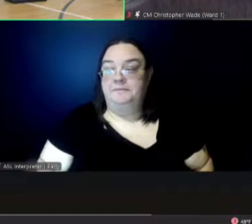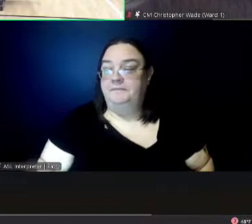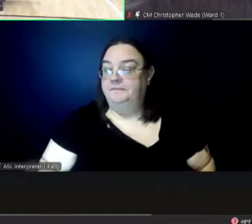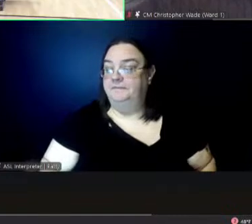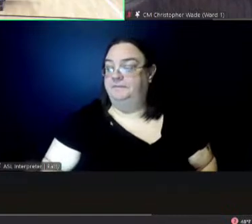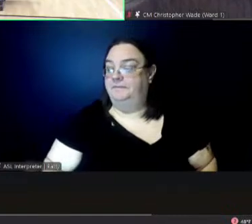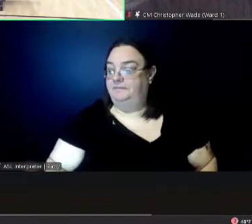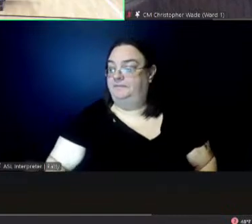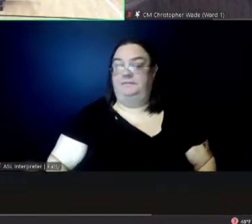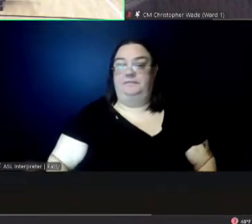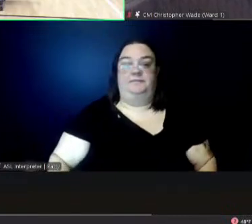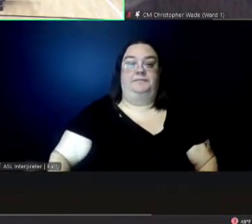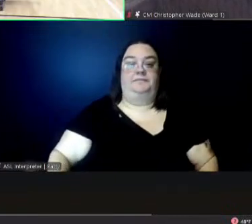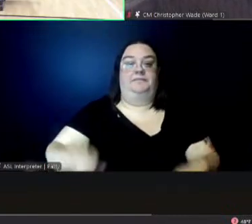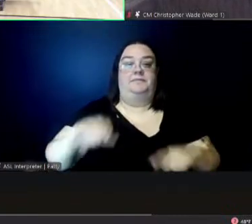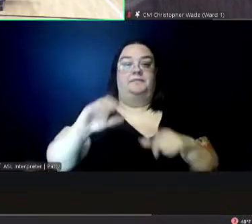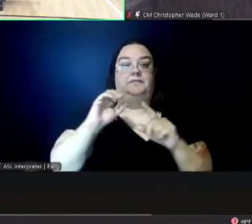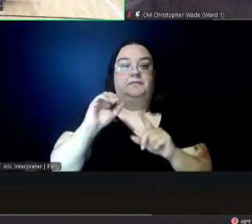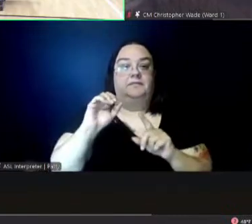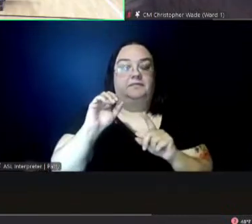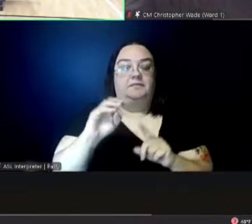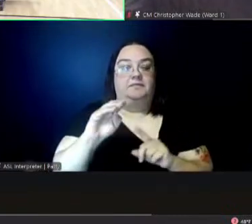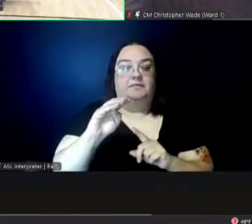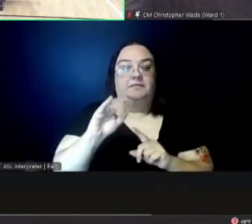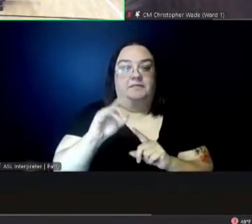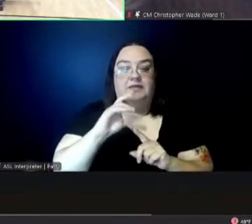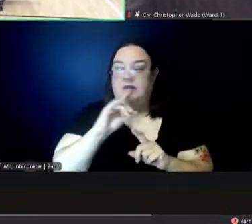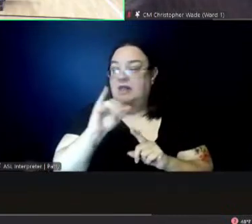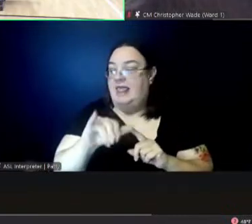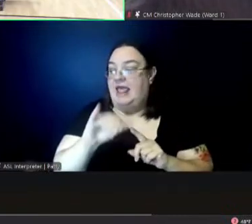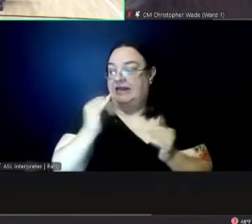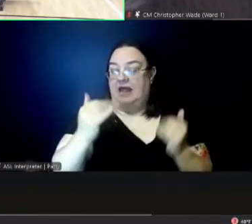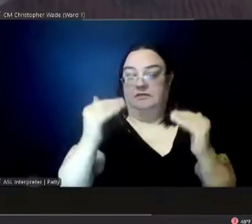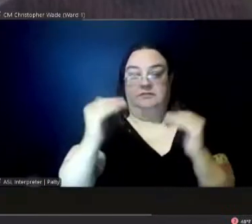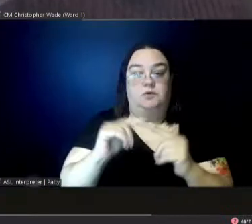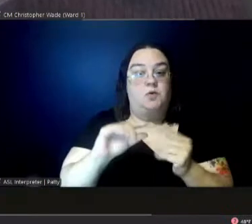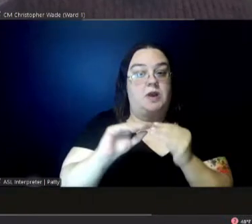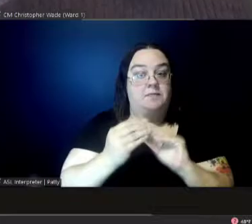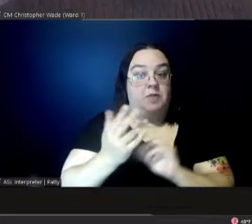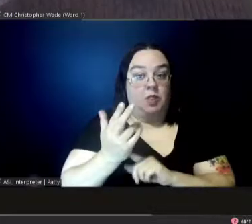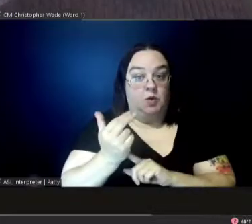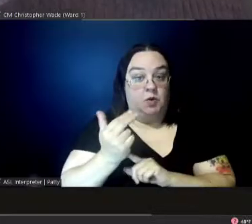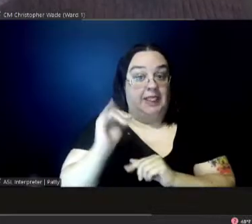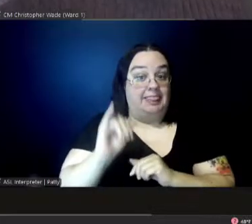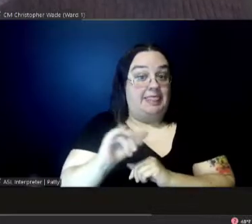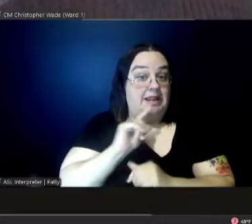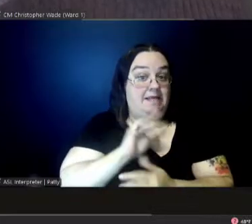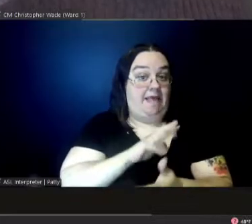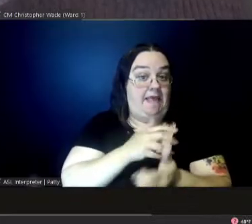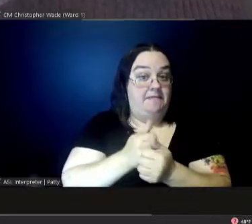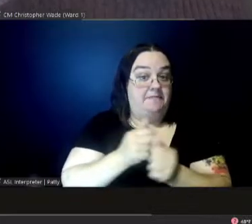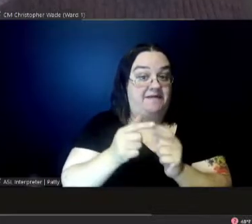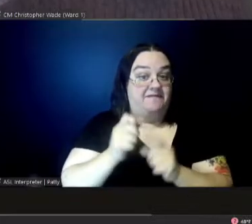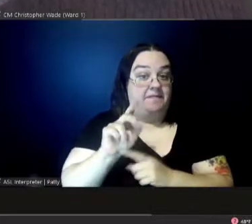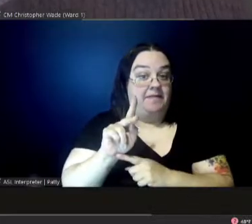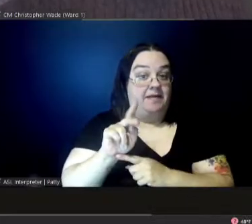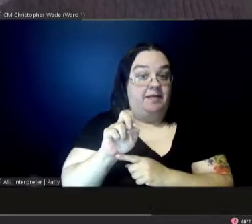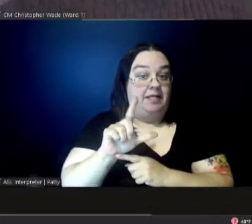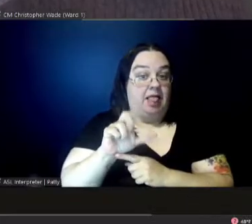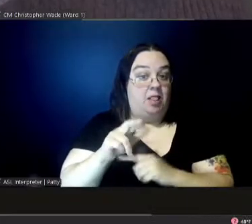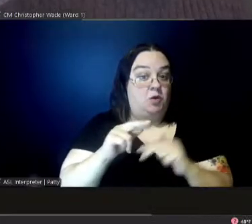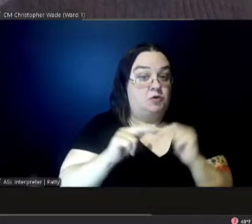Well, Mr. Galloway, that takes us to item 13, which is the update from Keller Construction